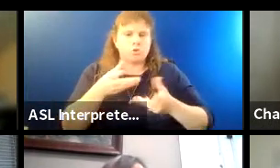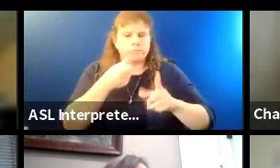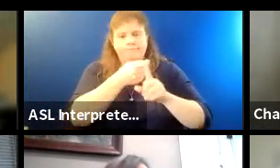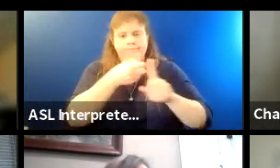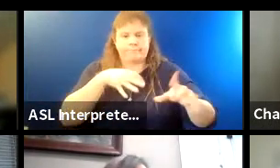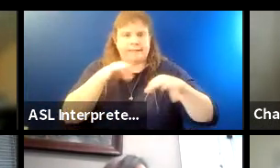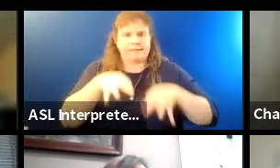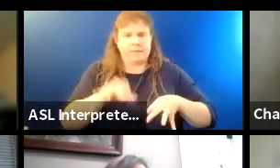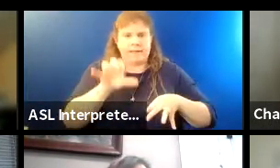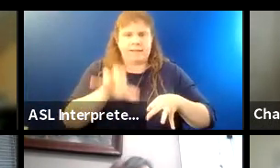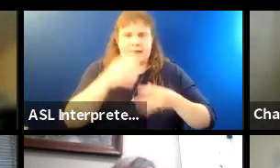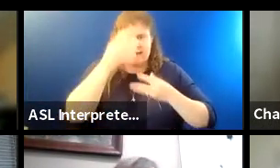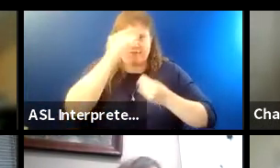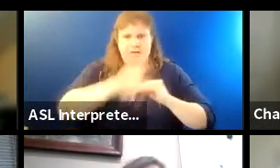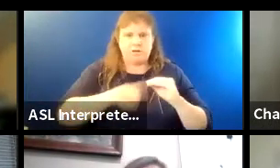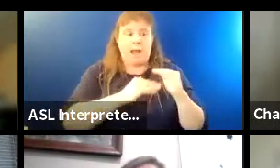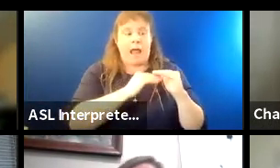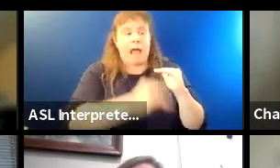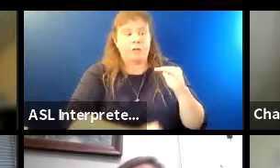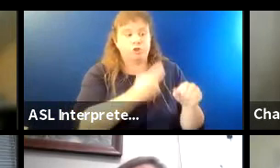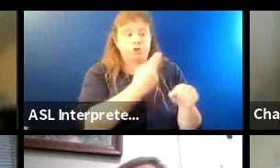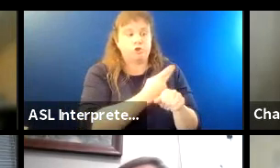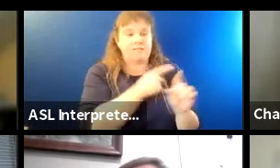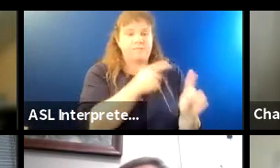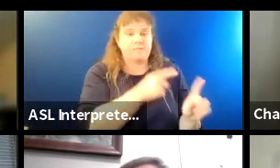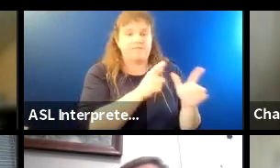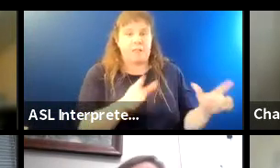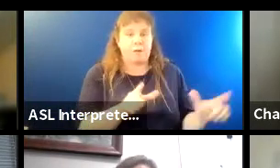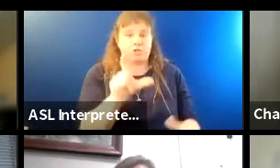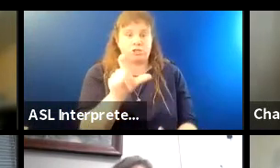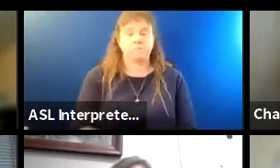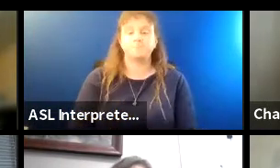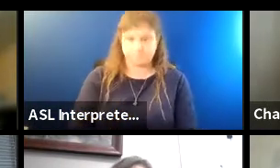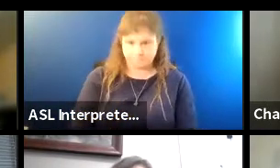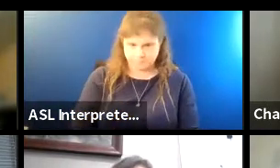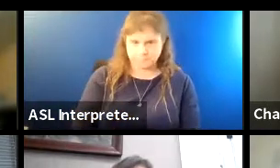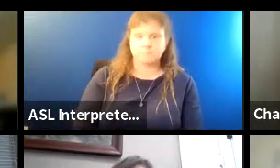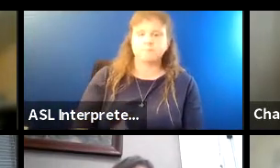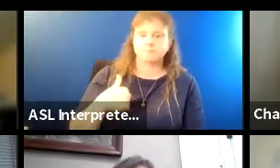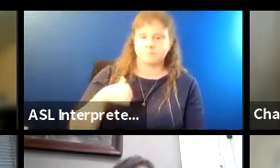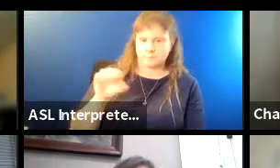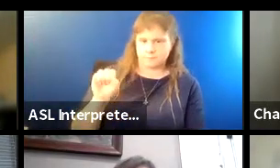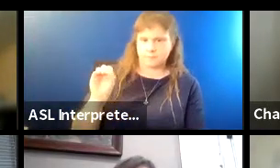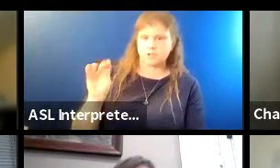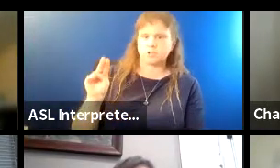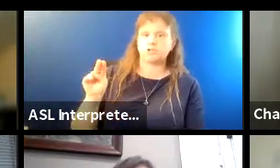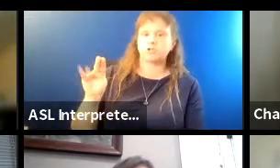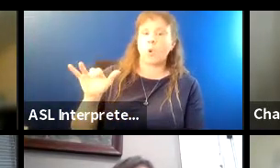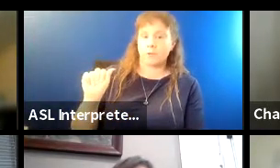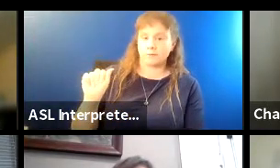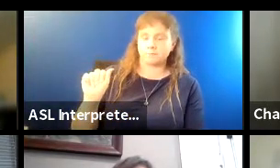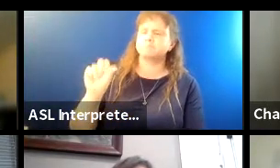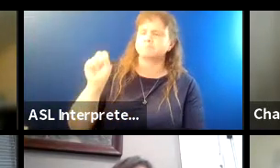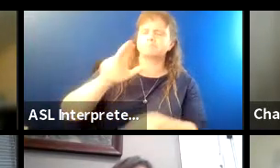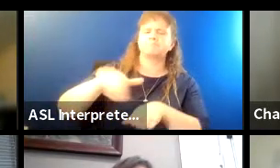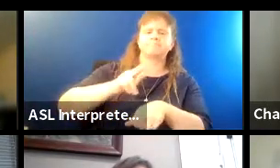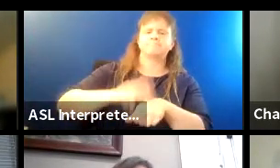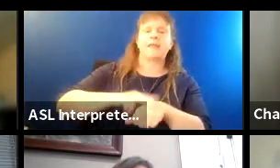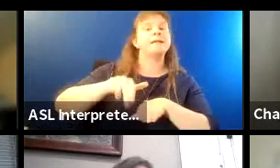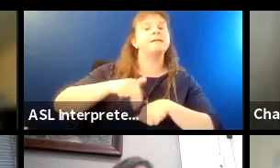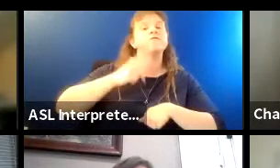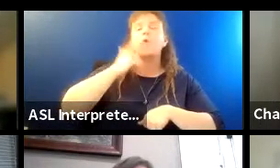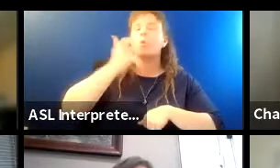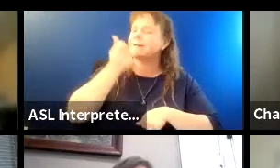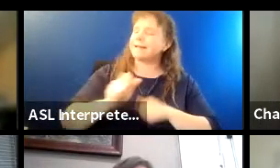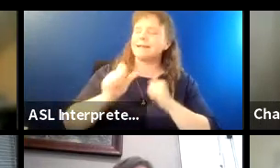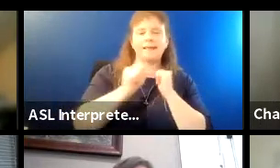the underutilization. Thank you. Yeah, of course. You know, naturally through any campaign, we've got a number of sort